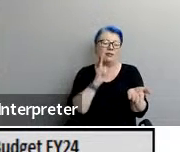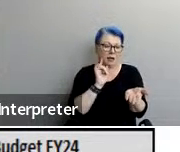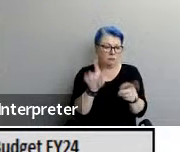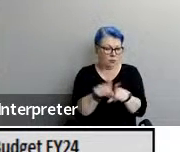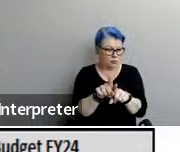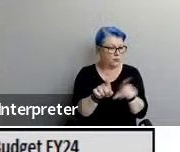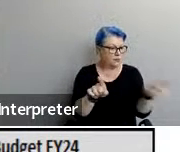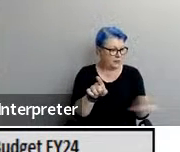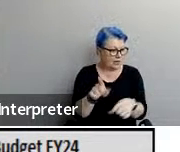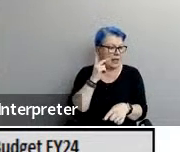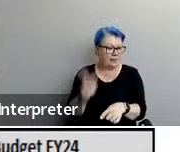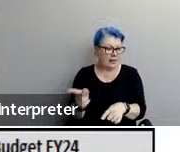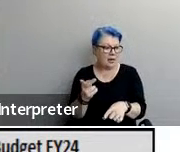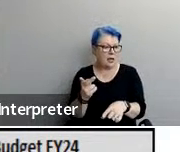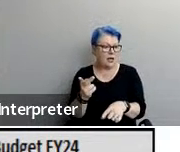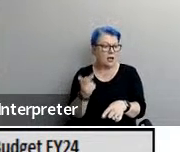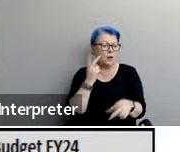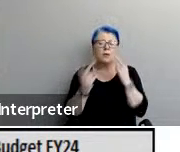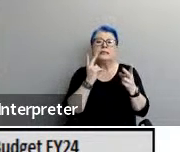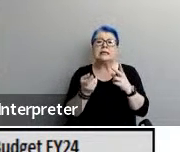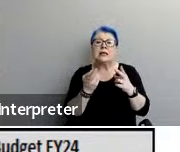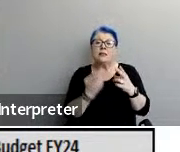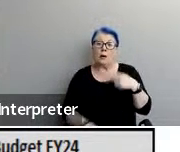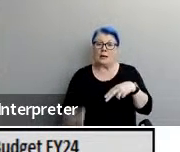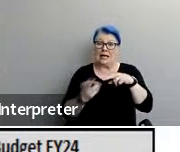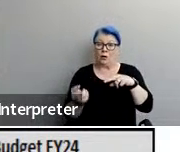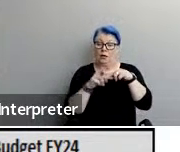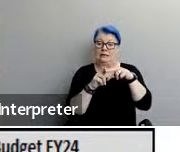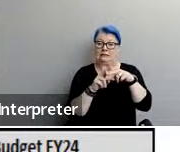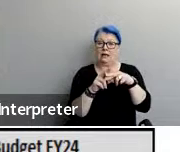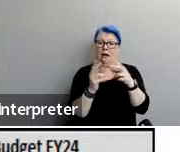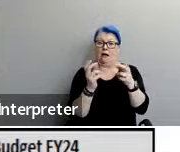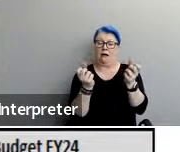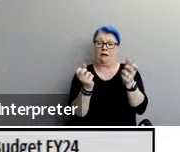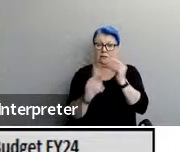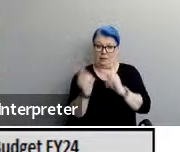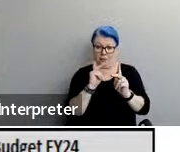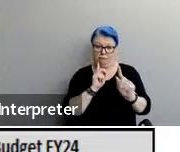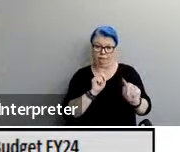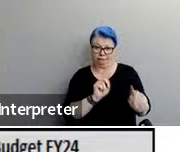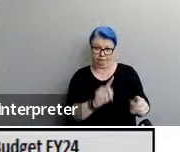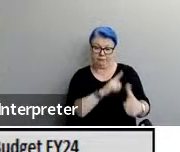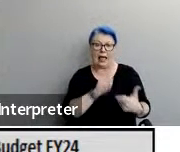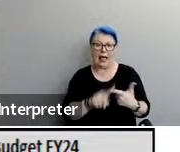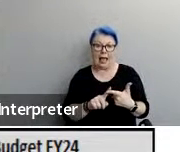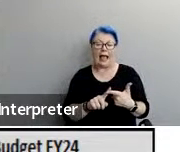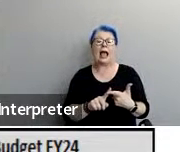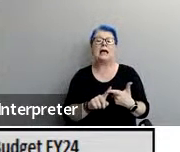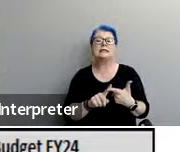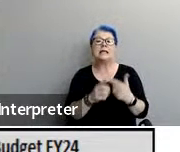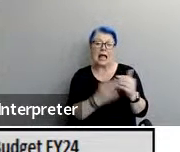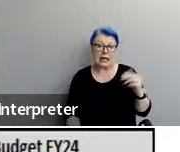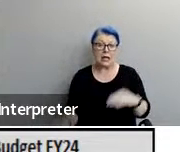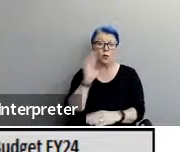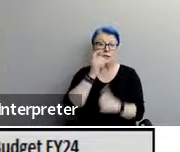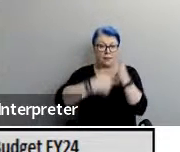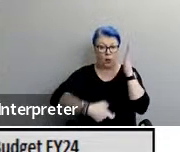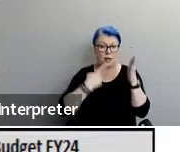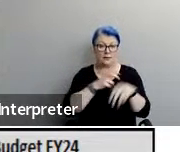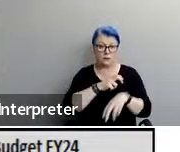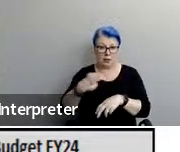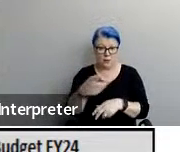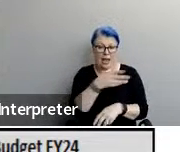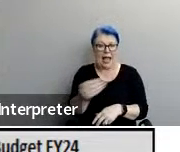we look at the foundation formula for the attendance, and then transportation as well. And then our federal